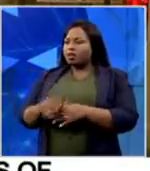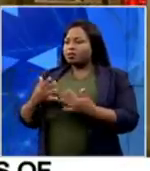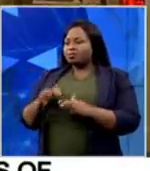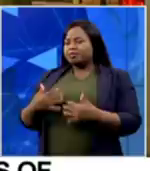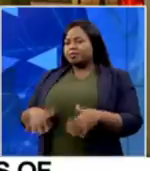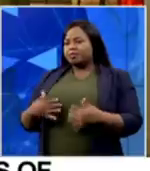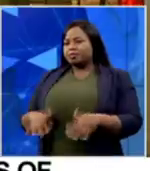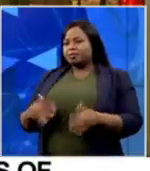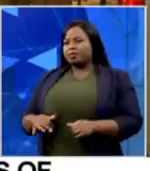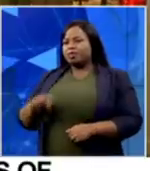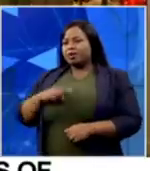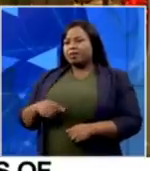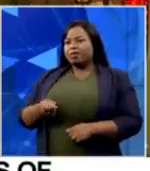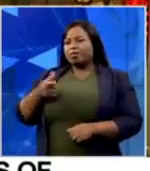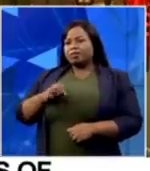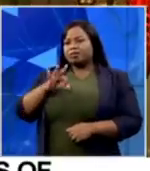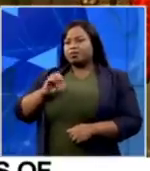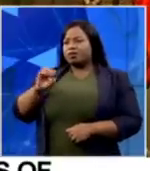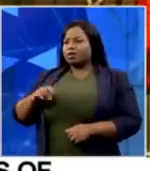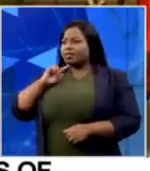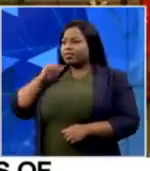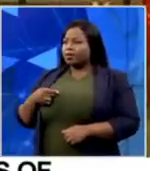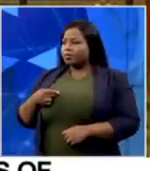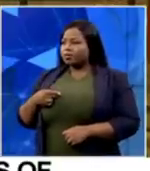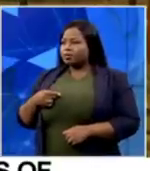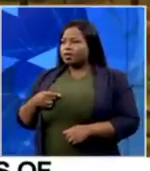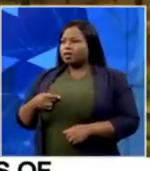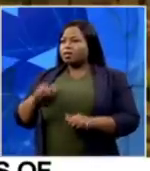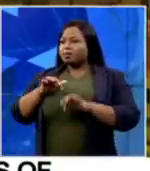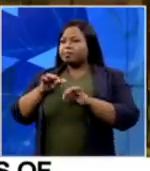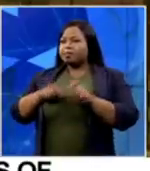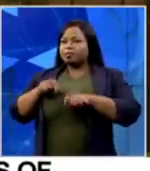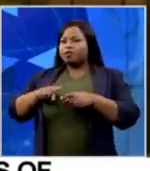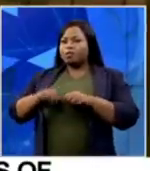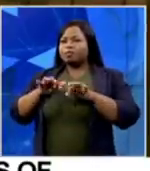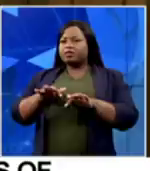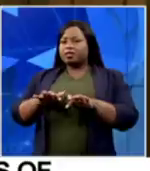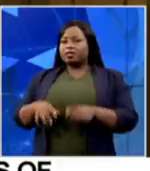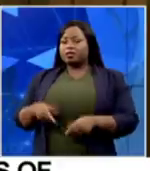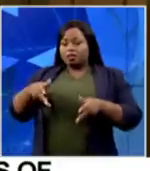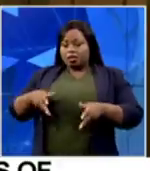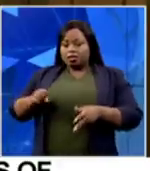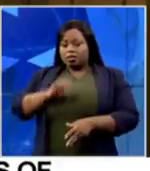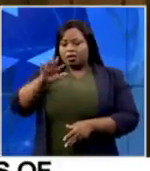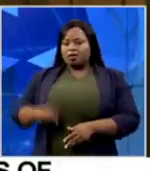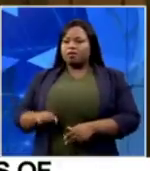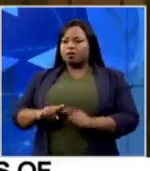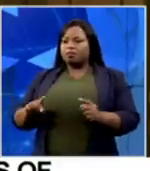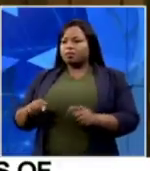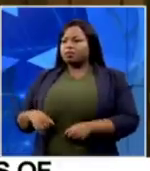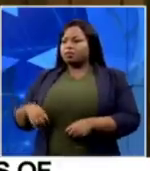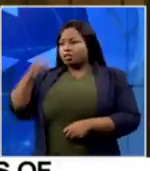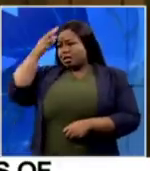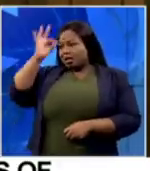operation. We have probably 300,000 Brits around the world in similar circumstances here. The government is underwriting these special charter flights and making